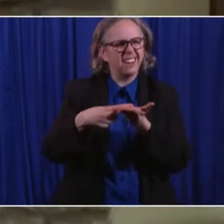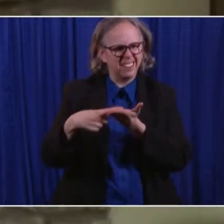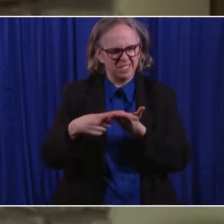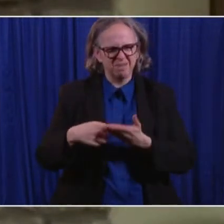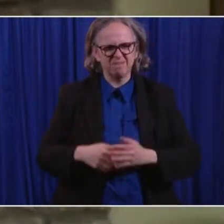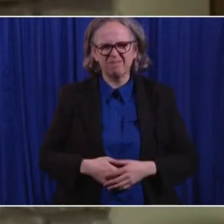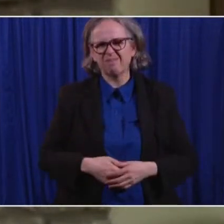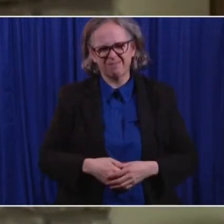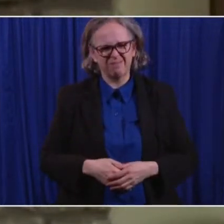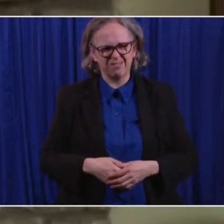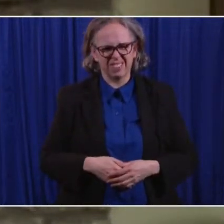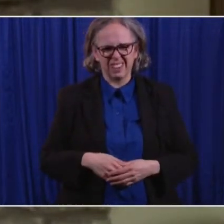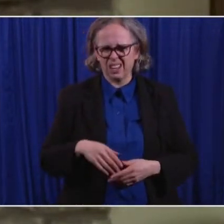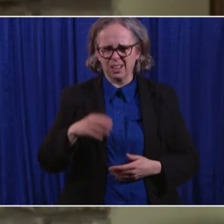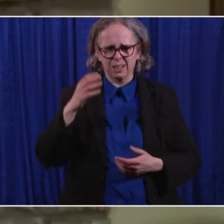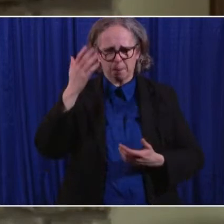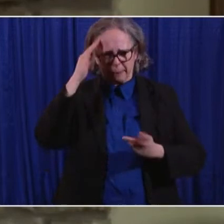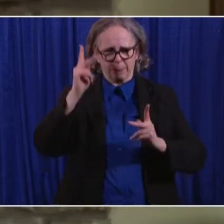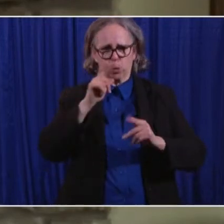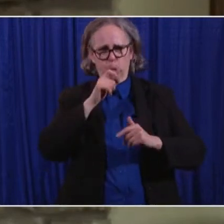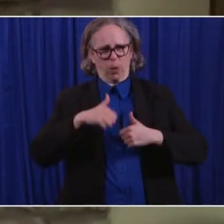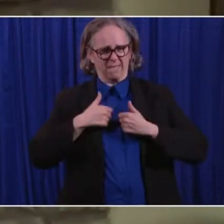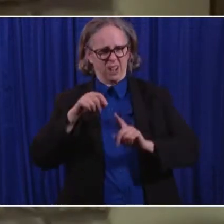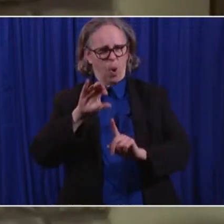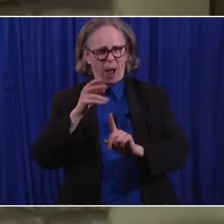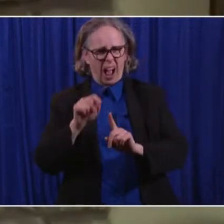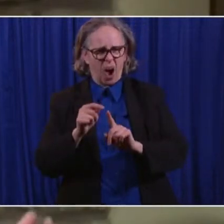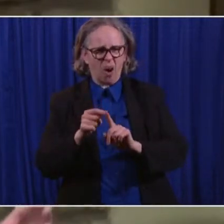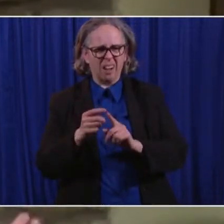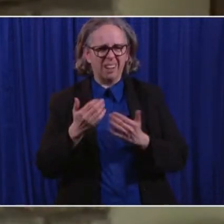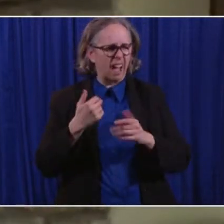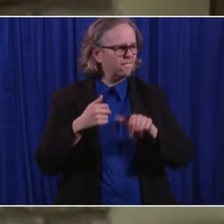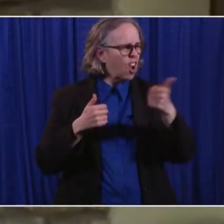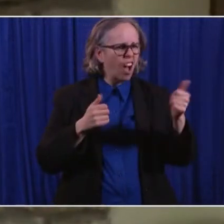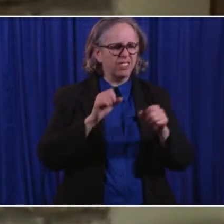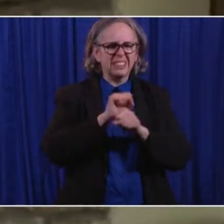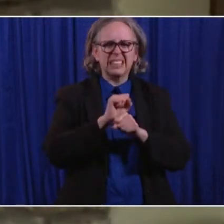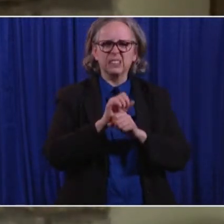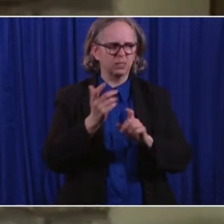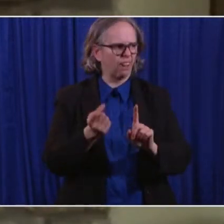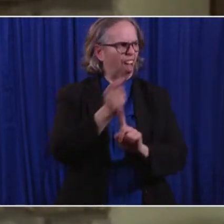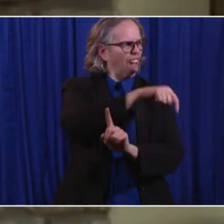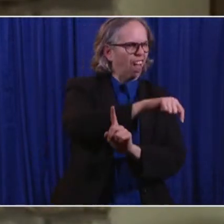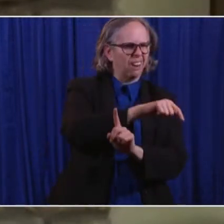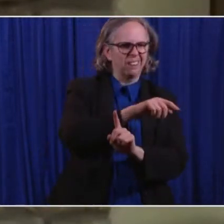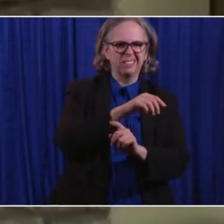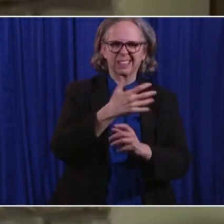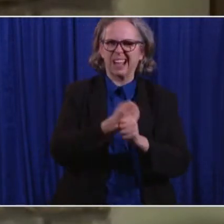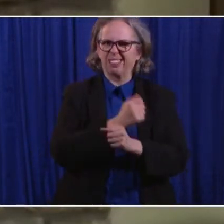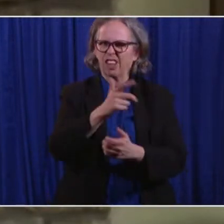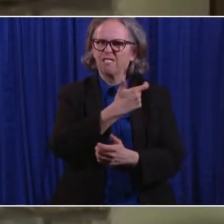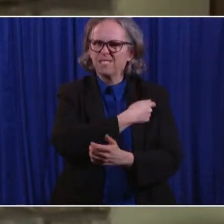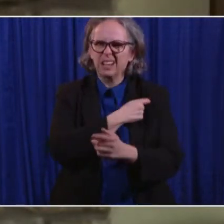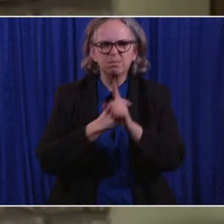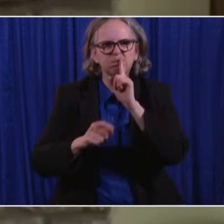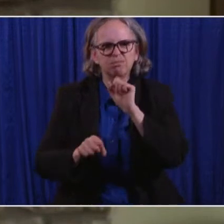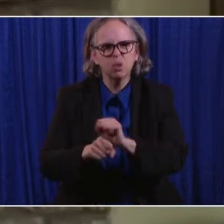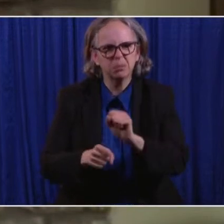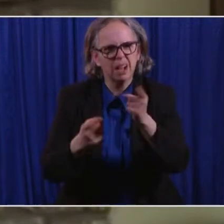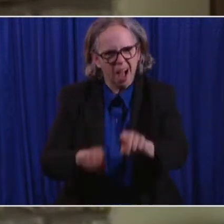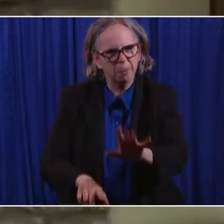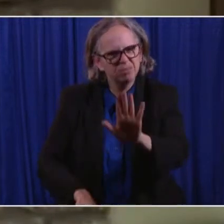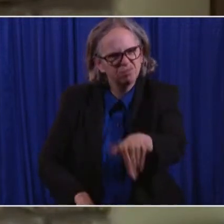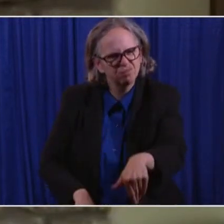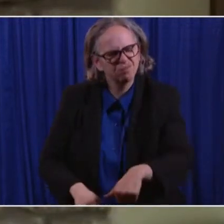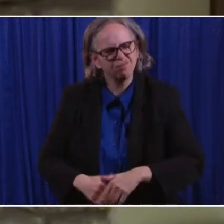vaccinated in other states. I talked to one today who just happened to tell me, or yesterday, I guess it was, who happened to tell me that they got a shot in